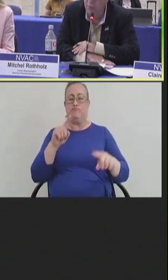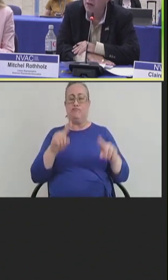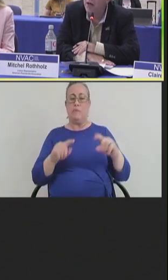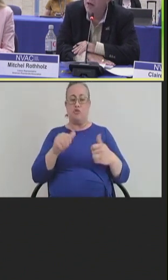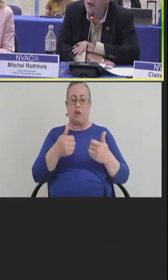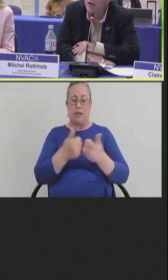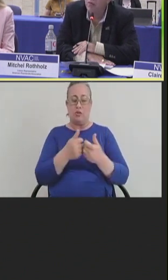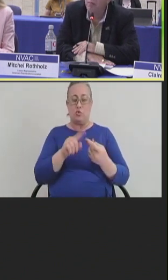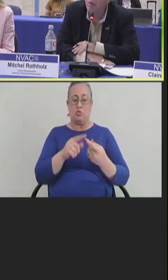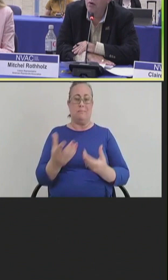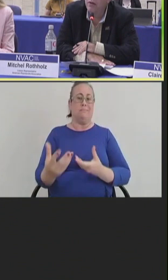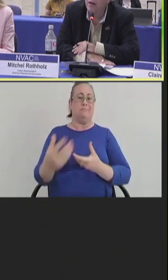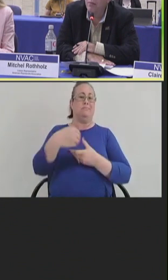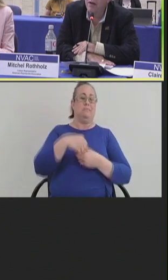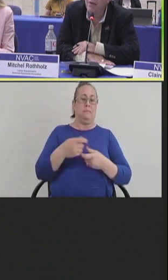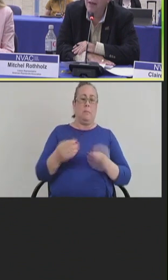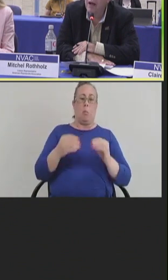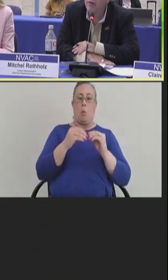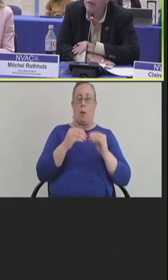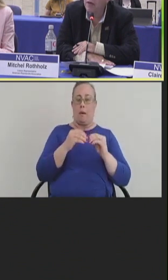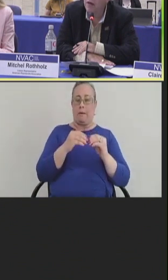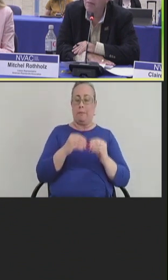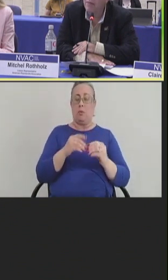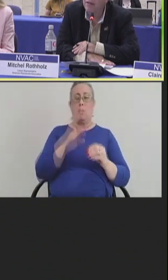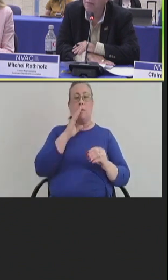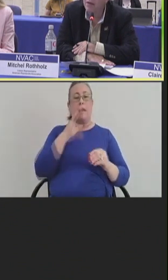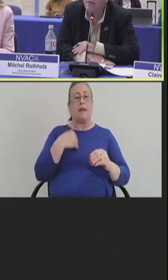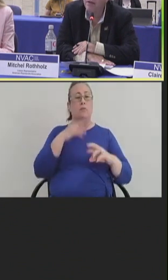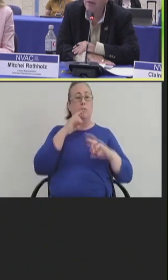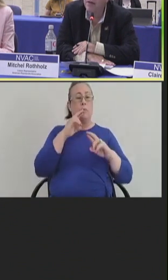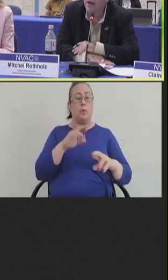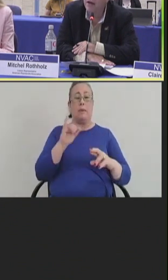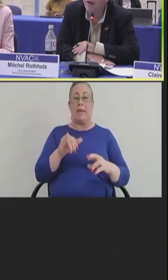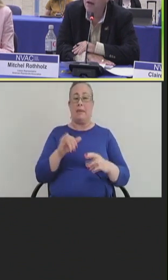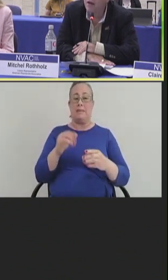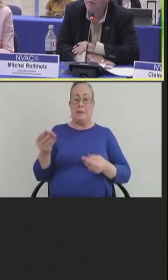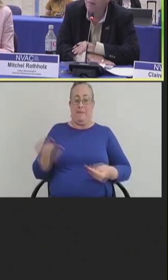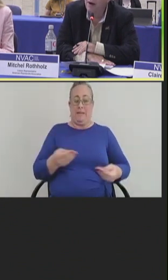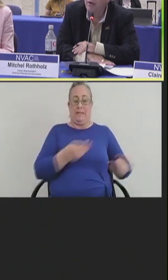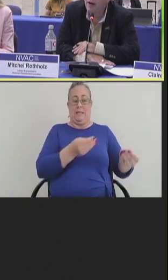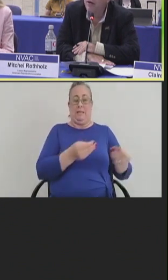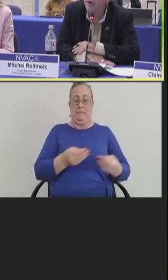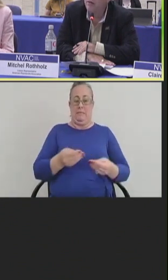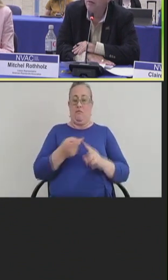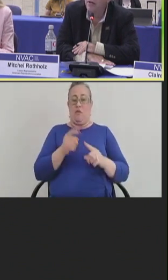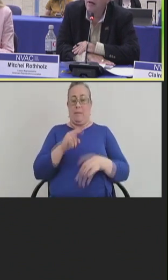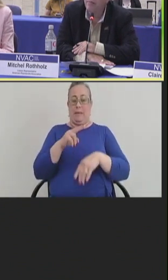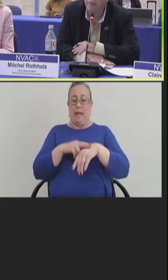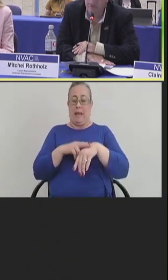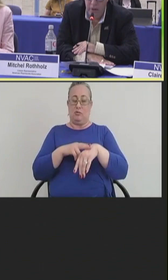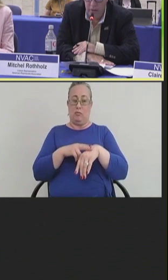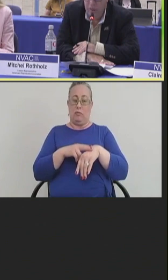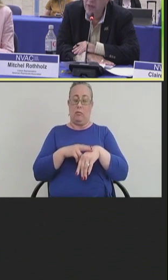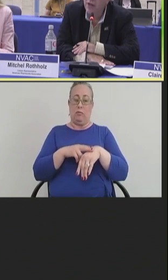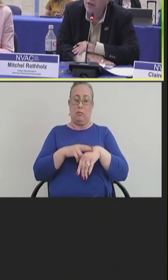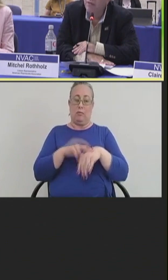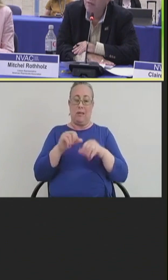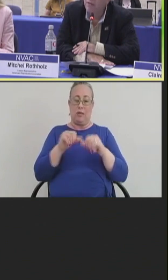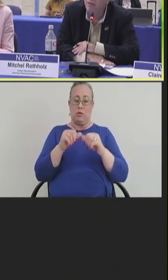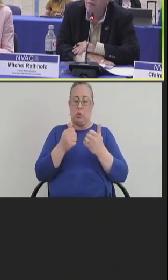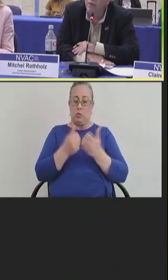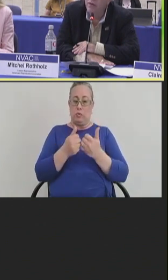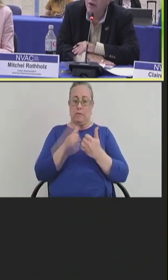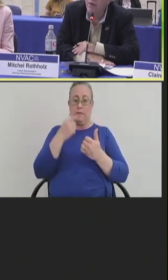engagement. And there's a report that will be coming out that's been facilitated from our National Association